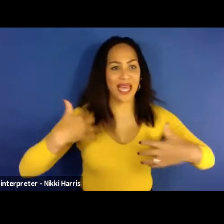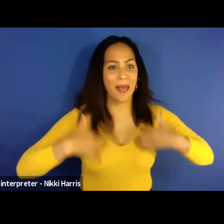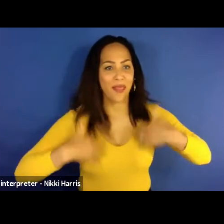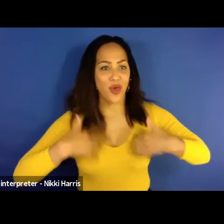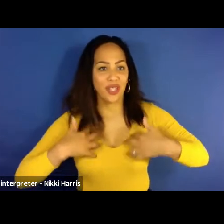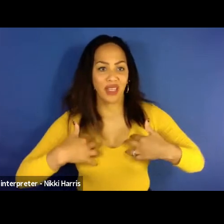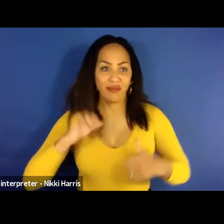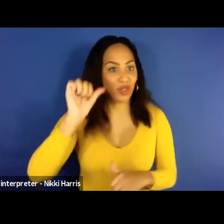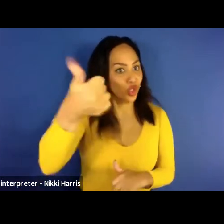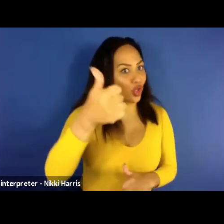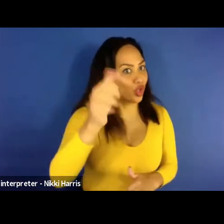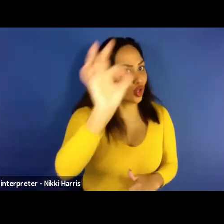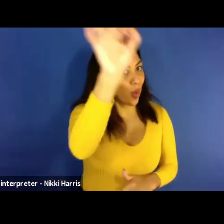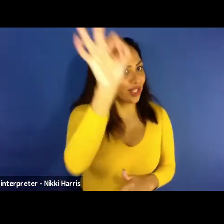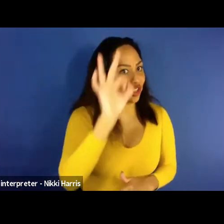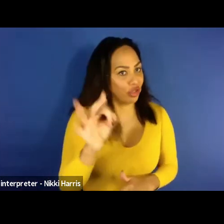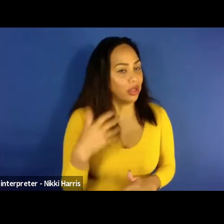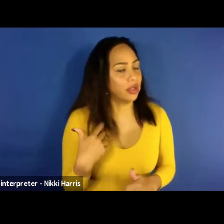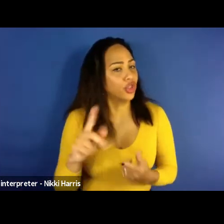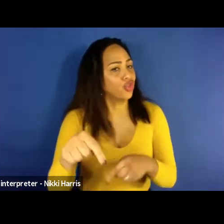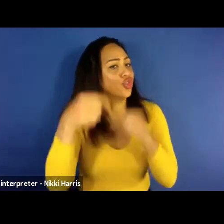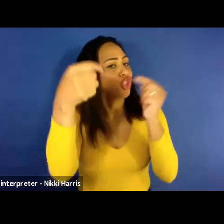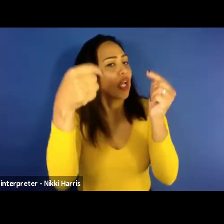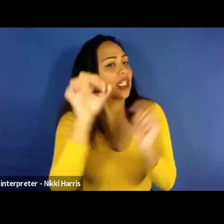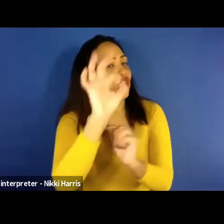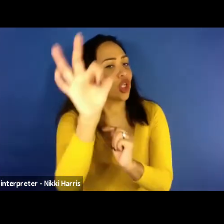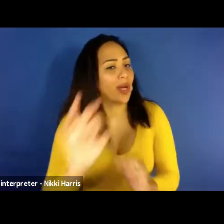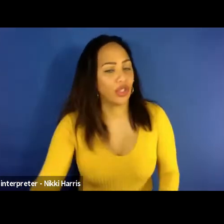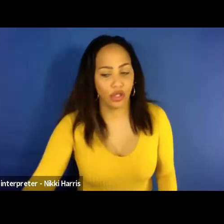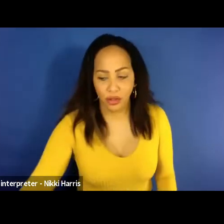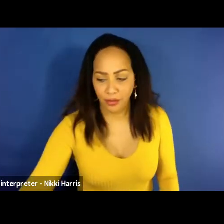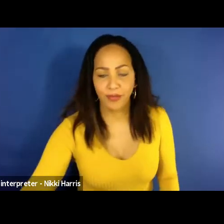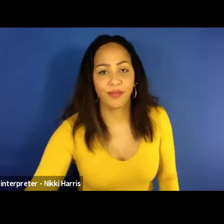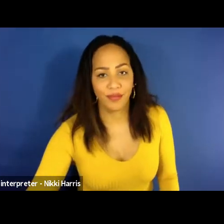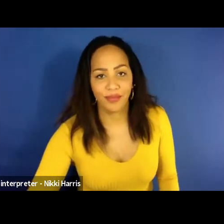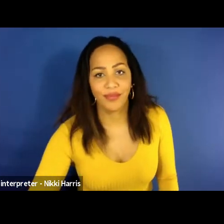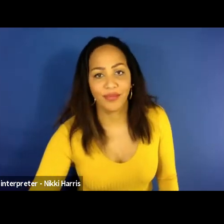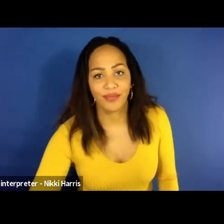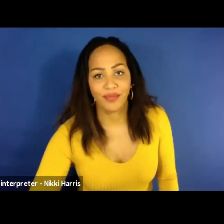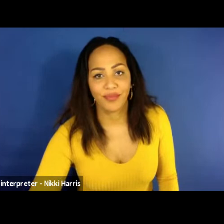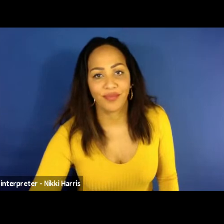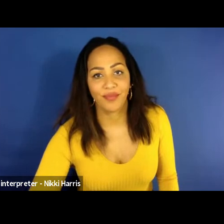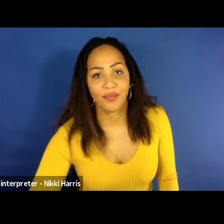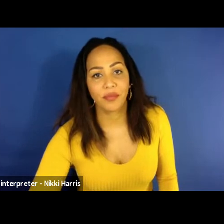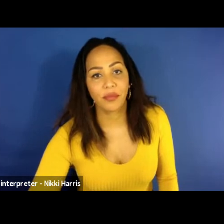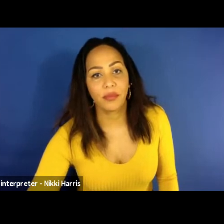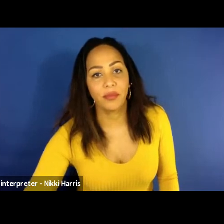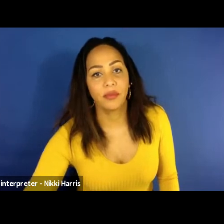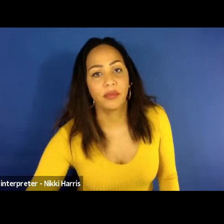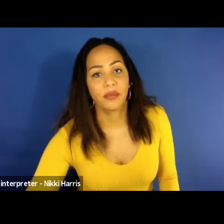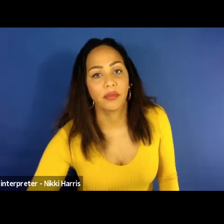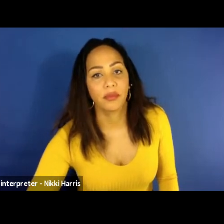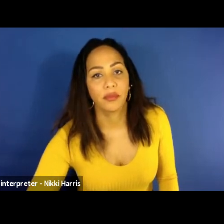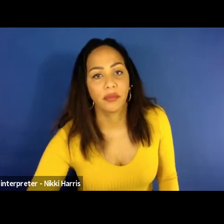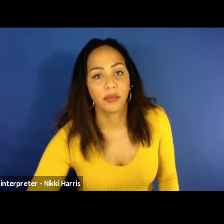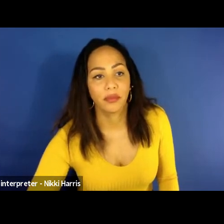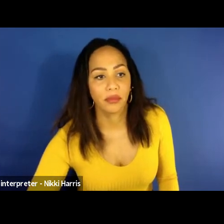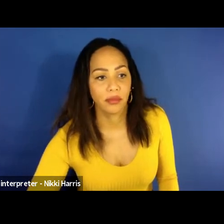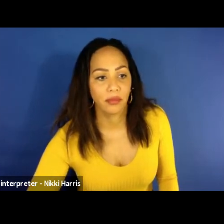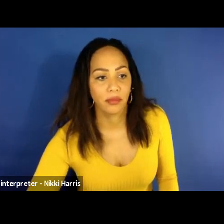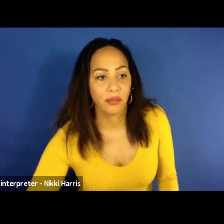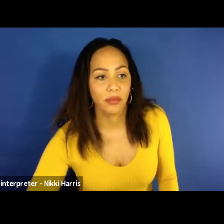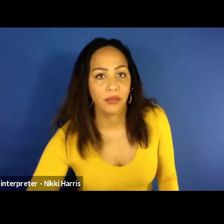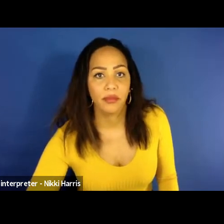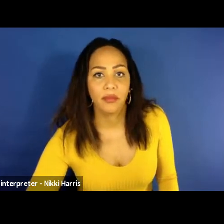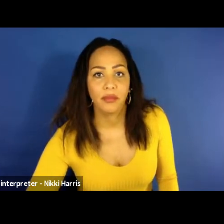question and a challenging one. So it's always best to start with friends and family and your networks, right?